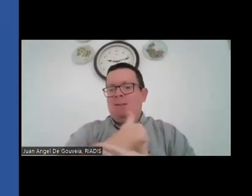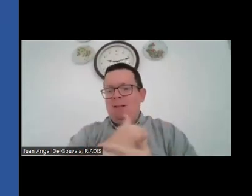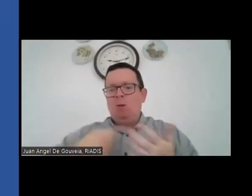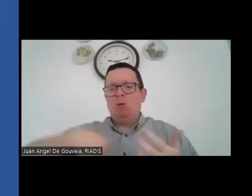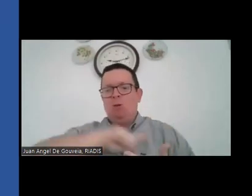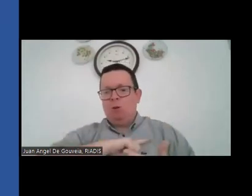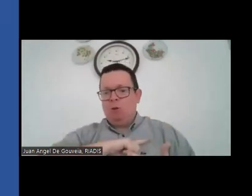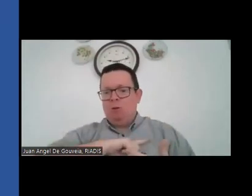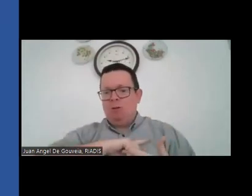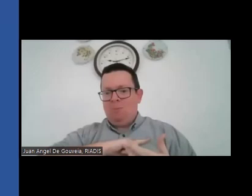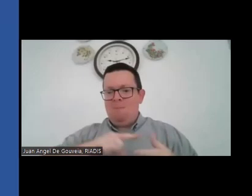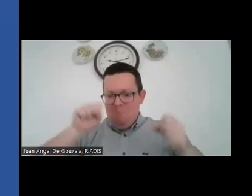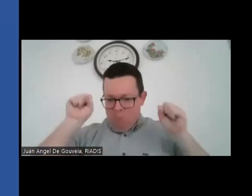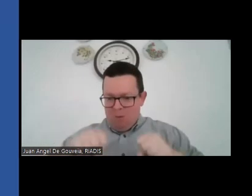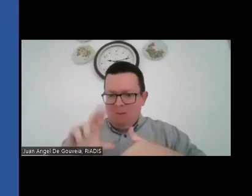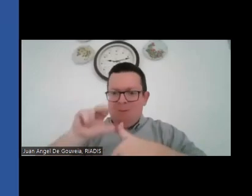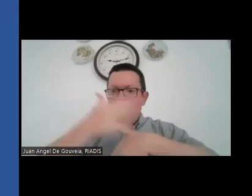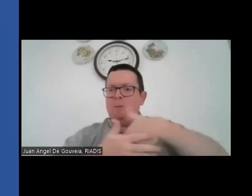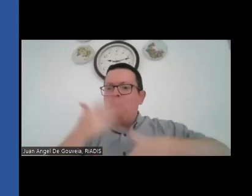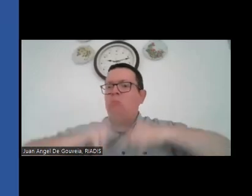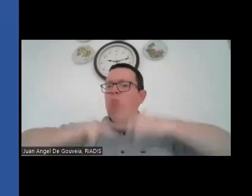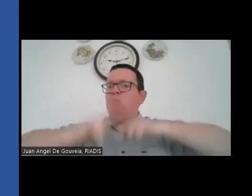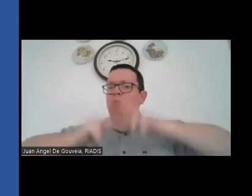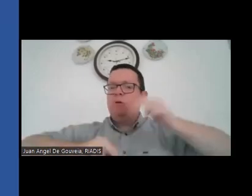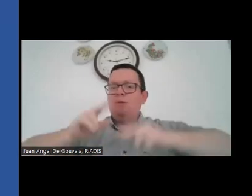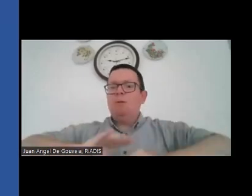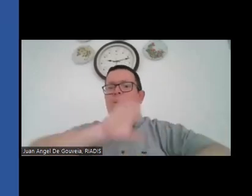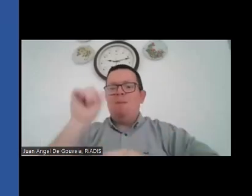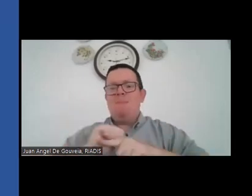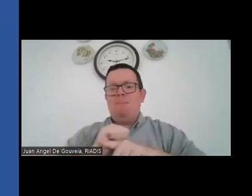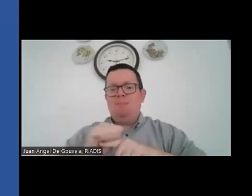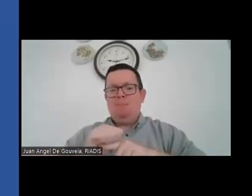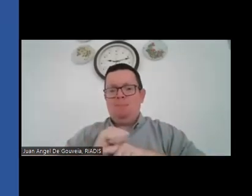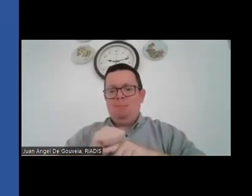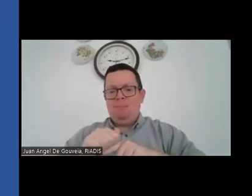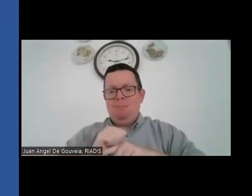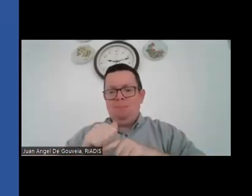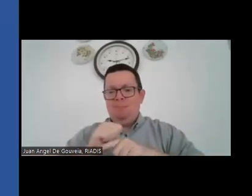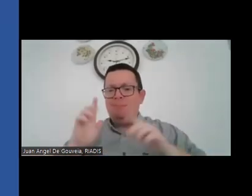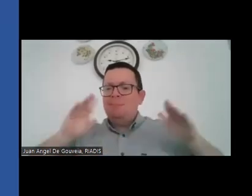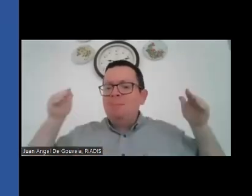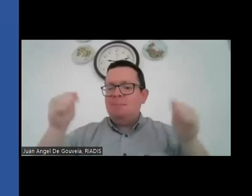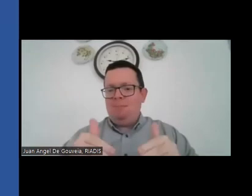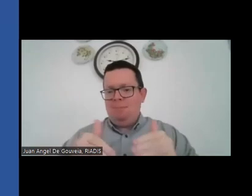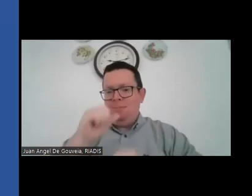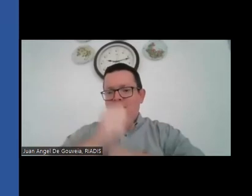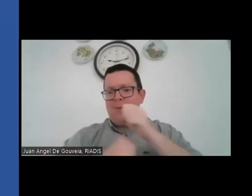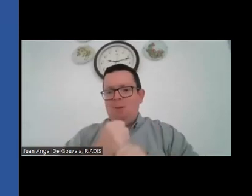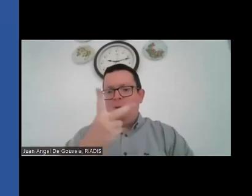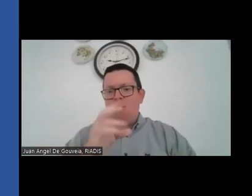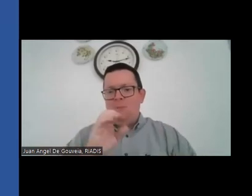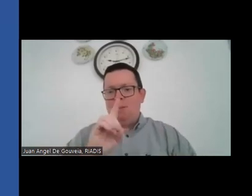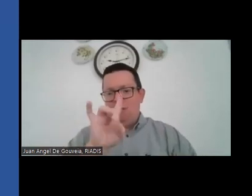in the Americas and the Caribbean have implemented this methodology since the 2018, which is Mexico,